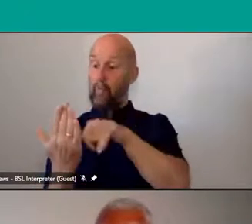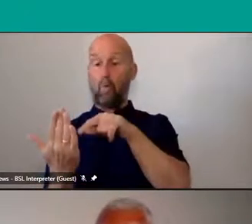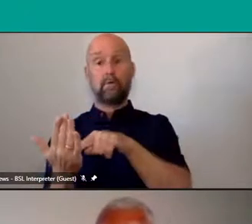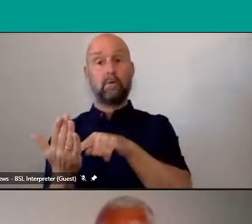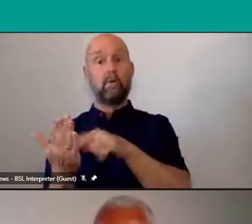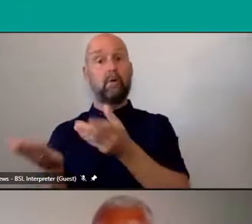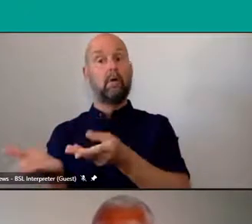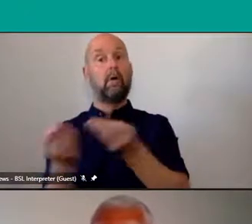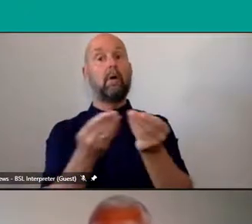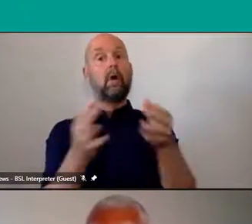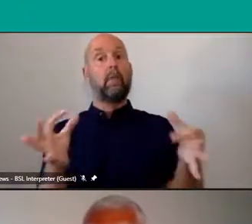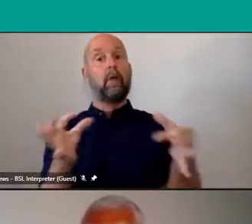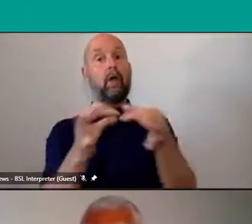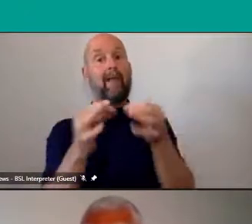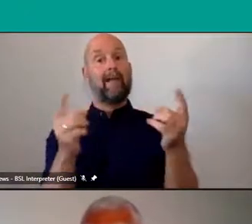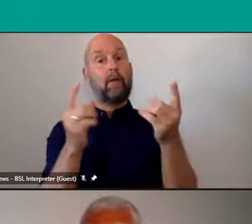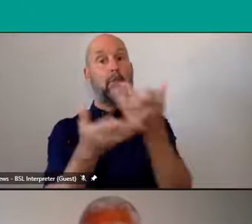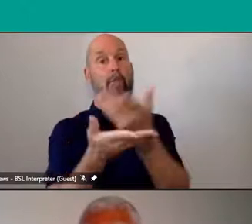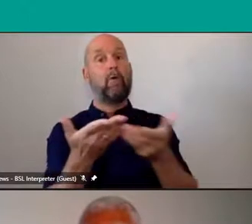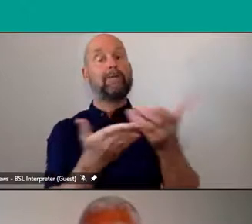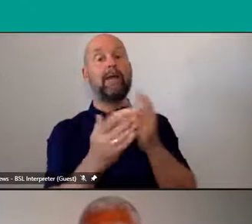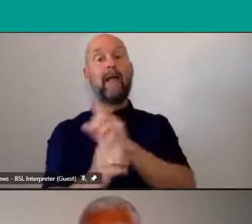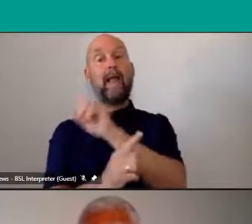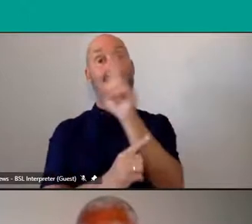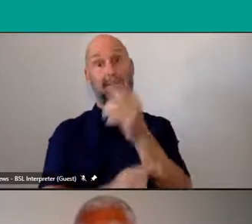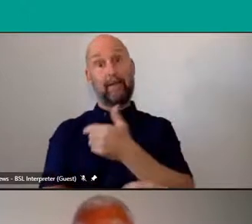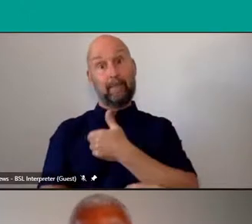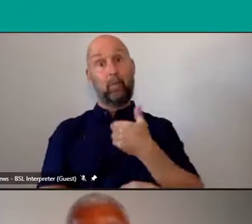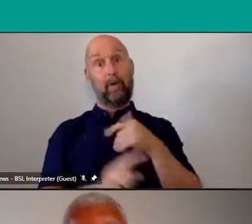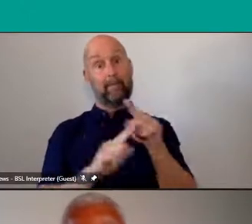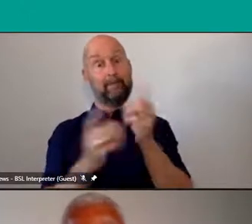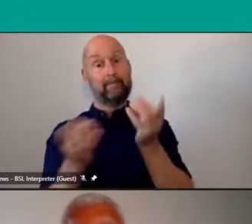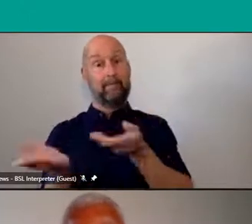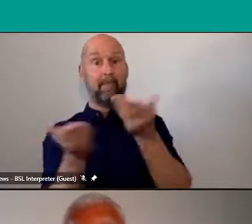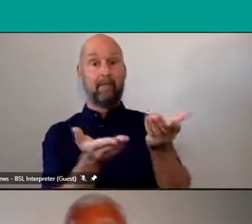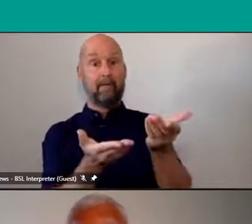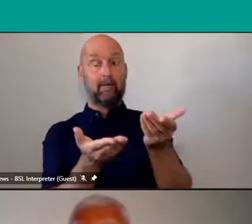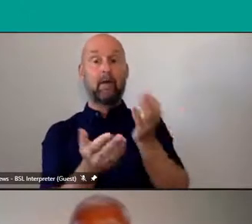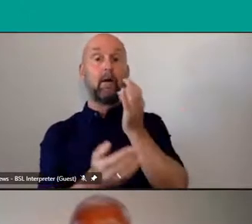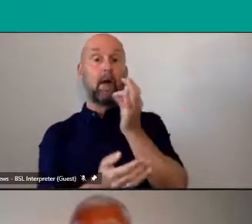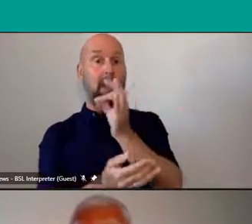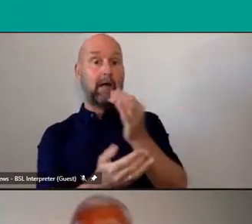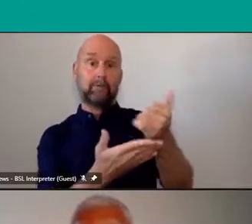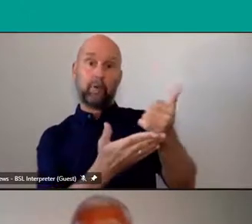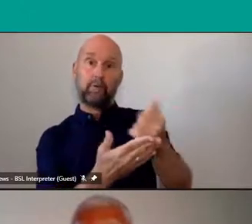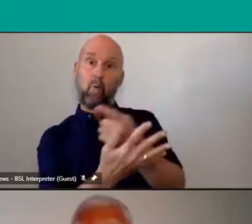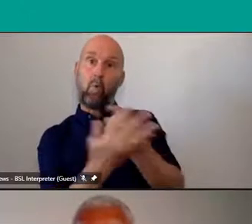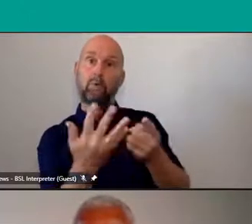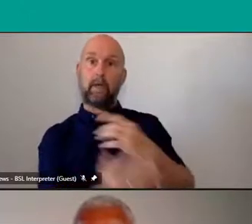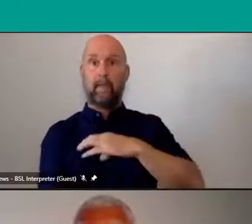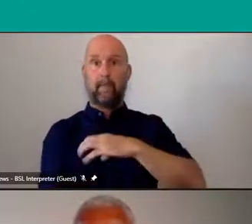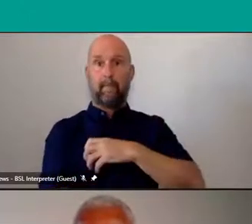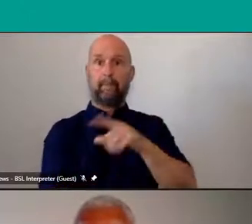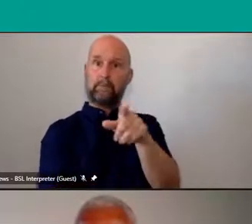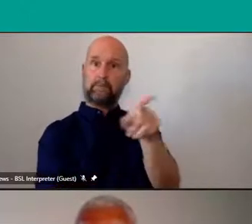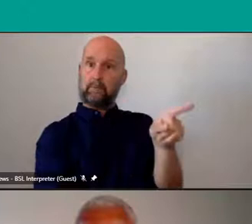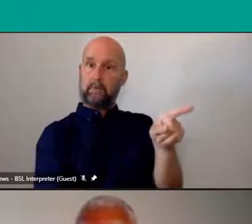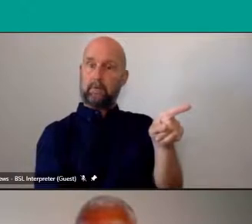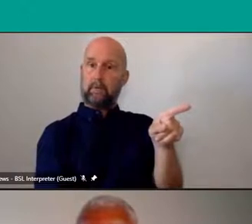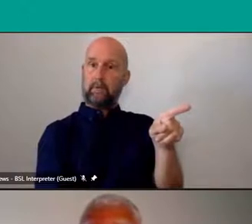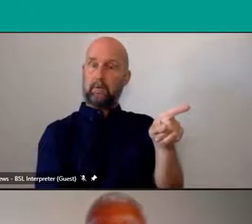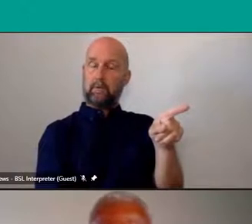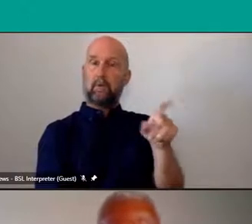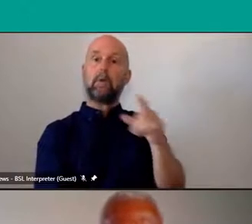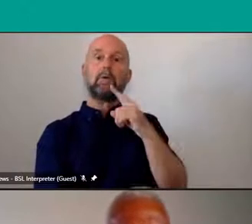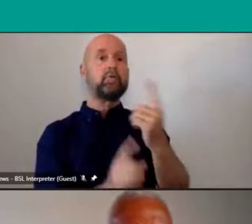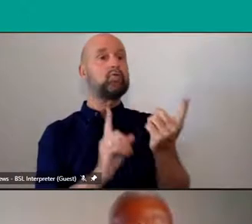Combined Authority later this morning, in fact, and I will seek the support of members to respond to